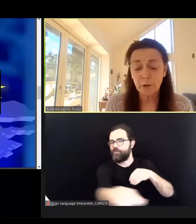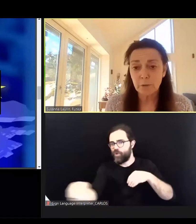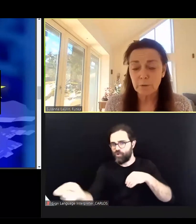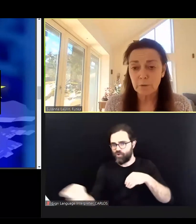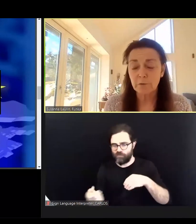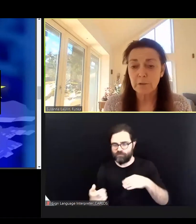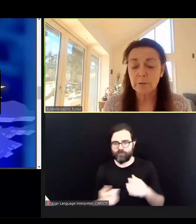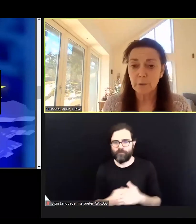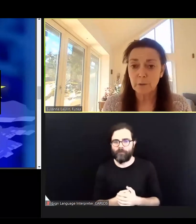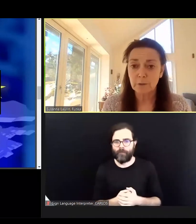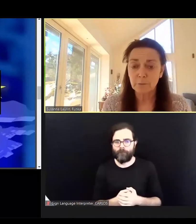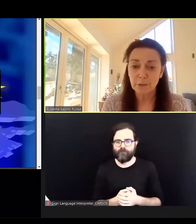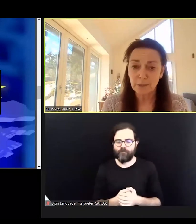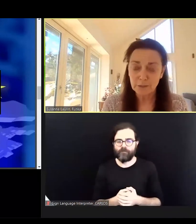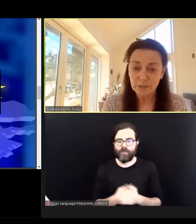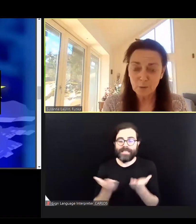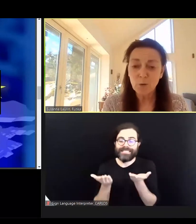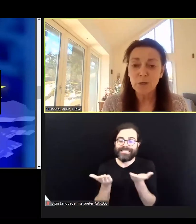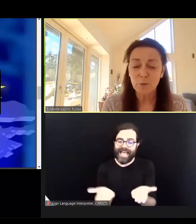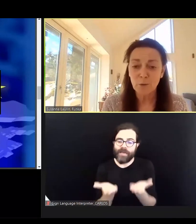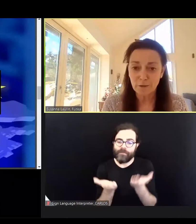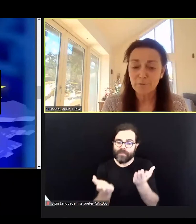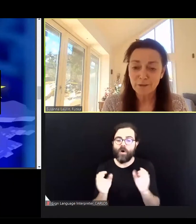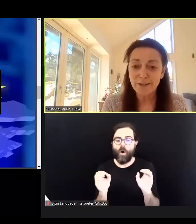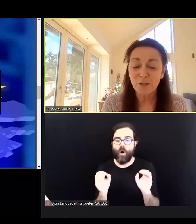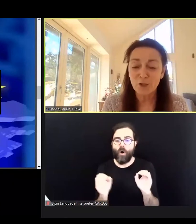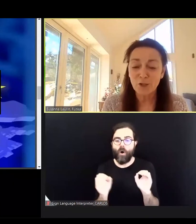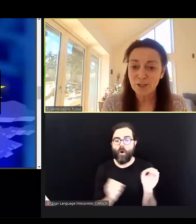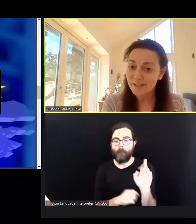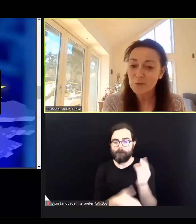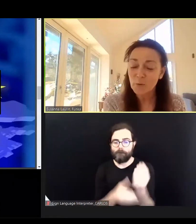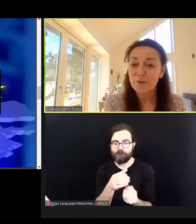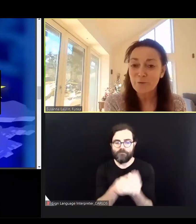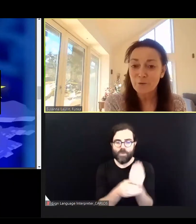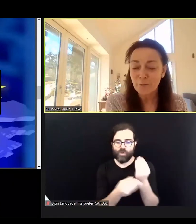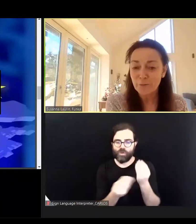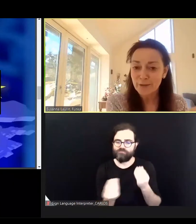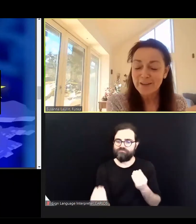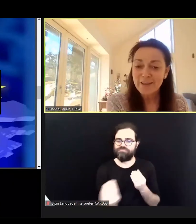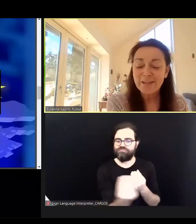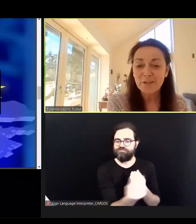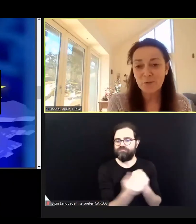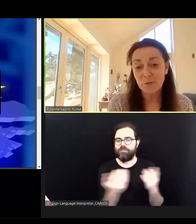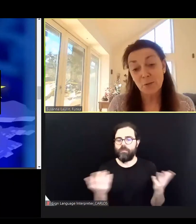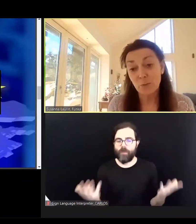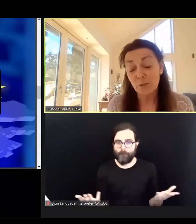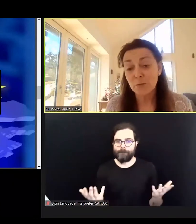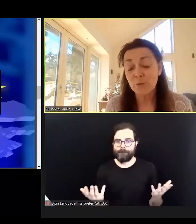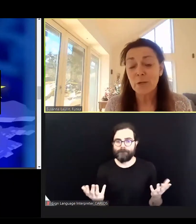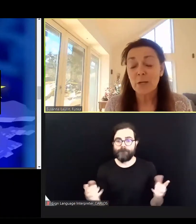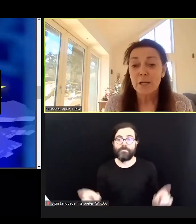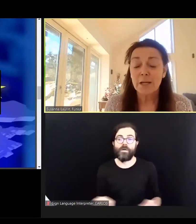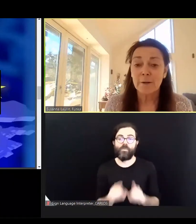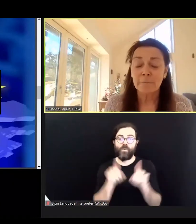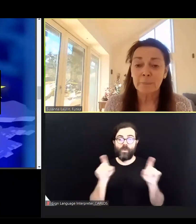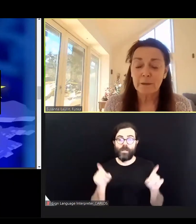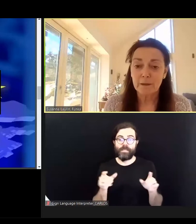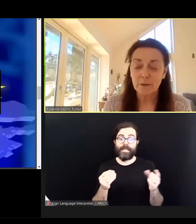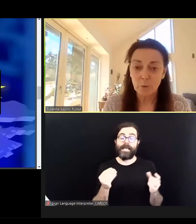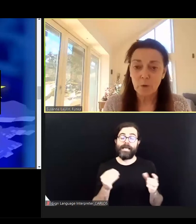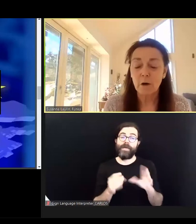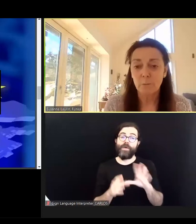legislation that covers the private sector. And I understand where that's coming from, but it's not entirely true because it